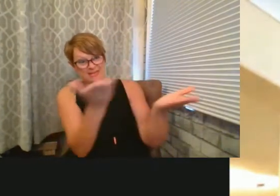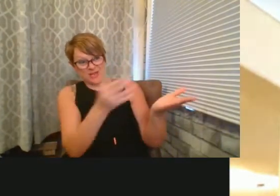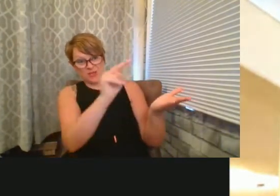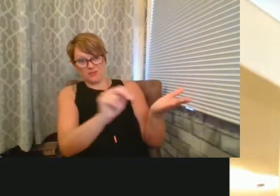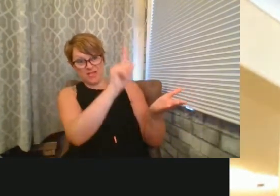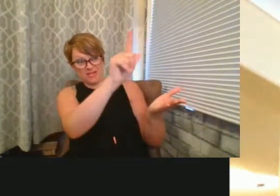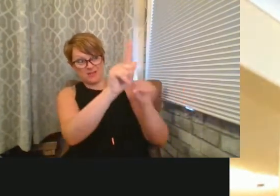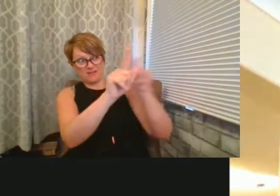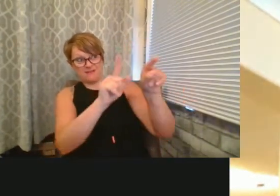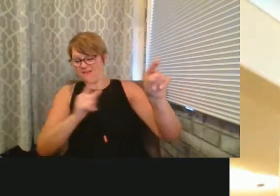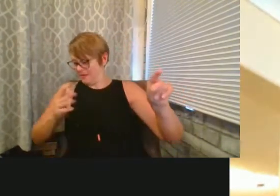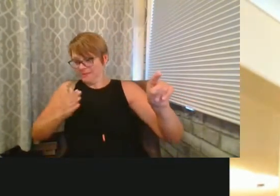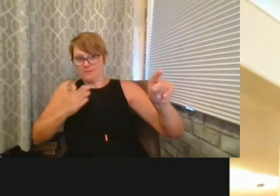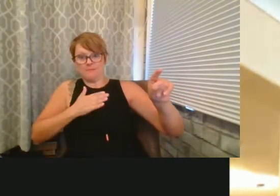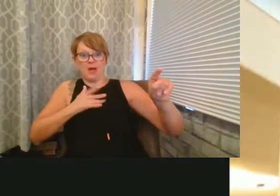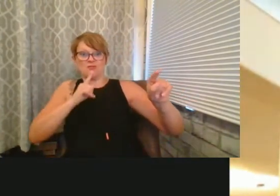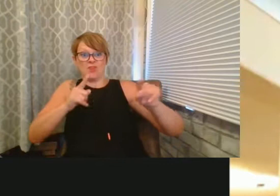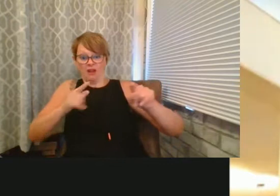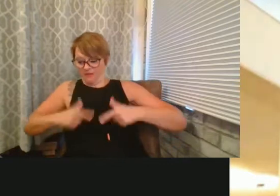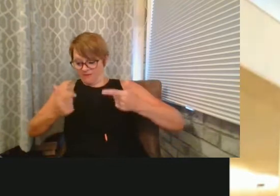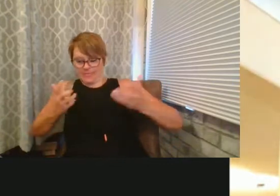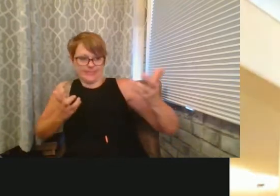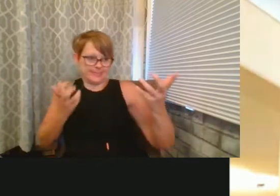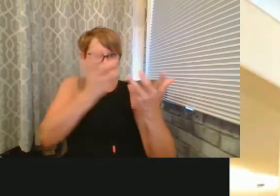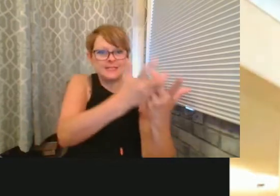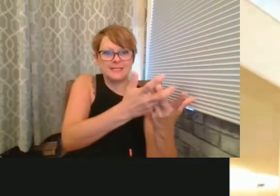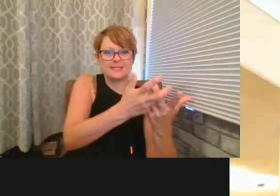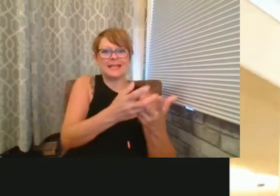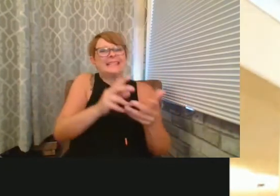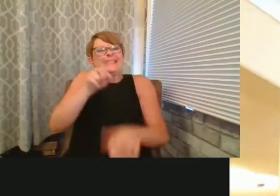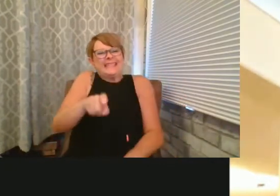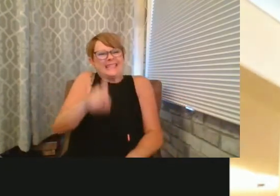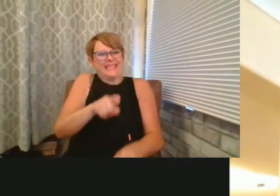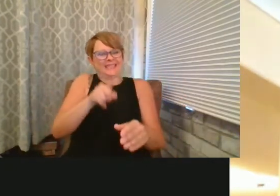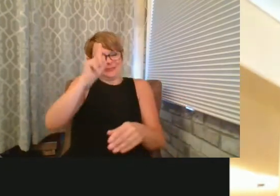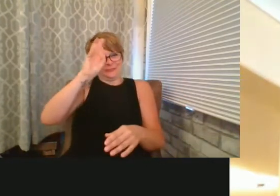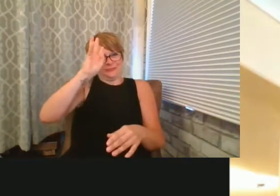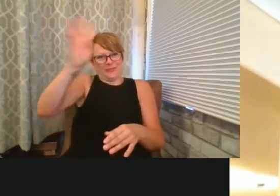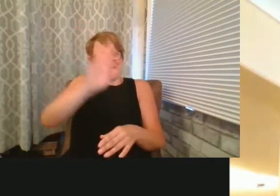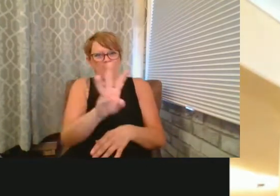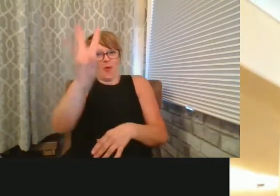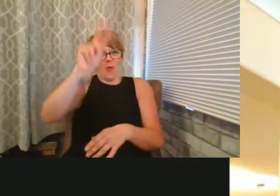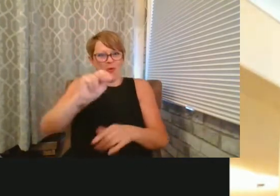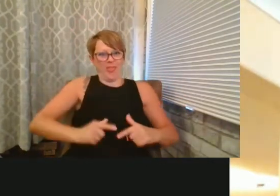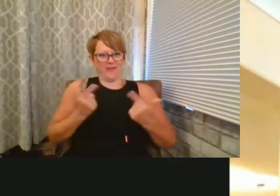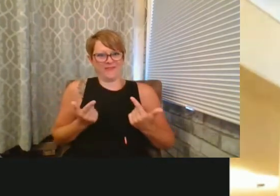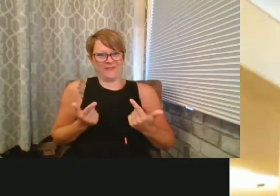It's almost like you need to create your own reality, because you cannot really be a